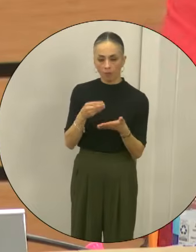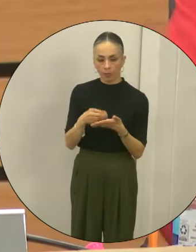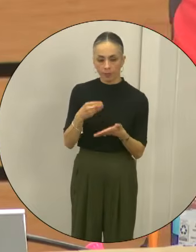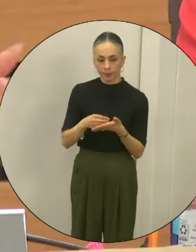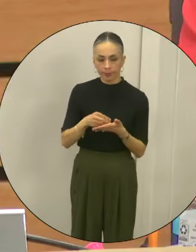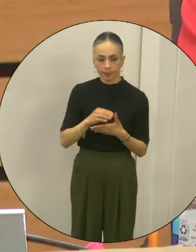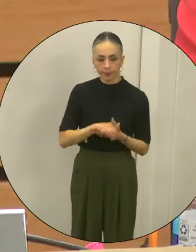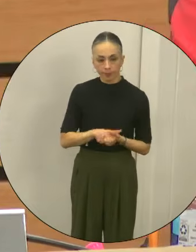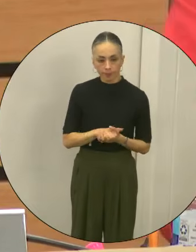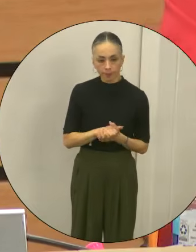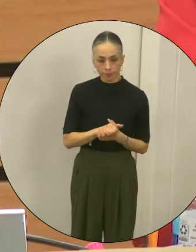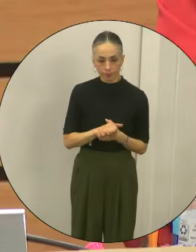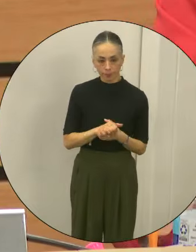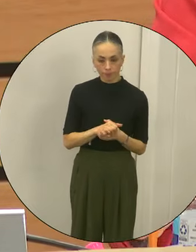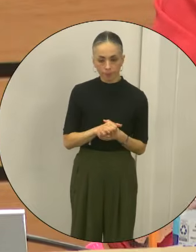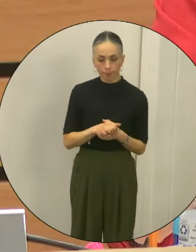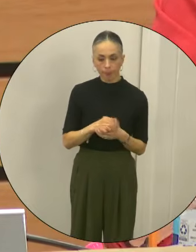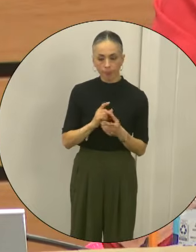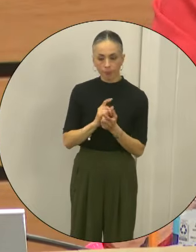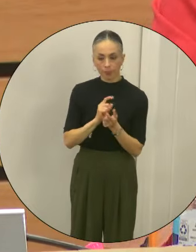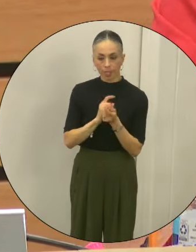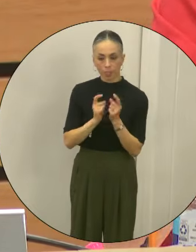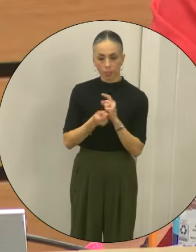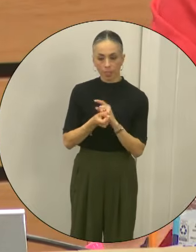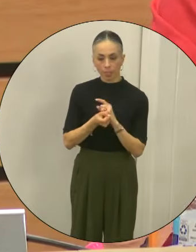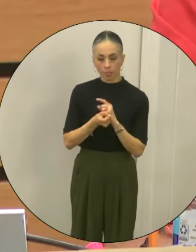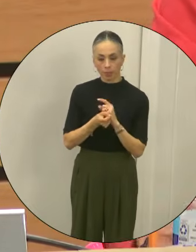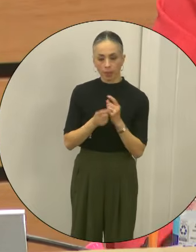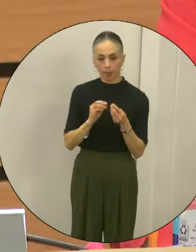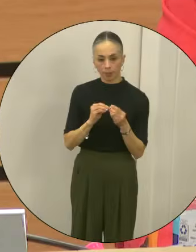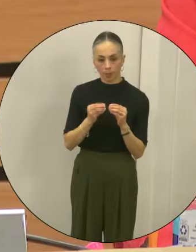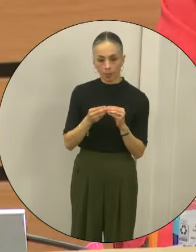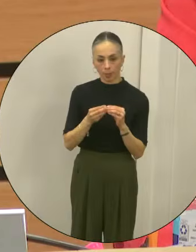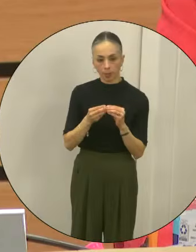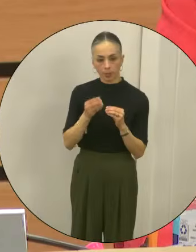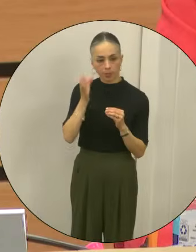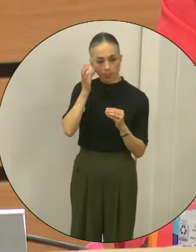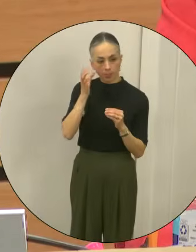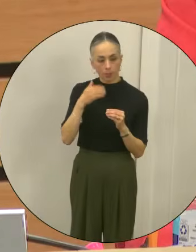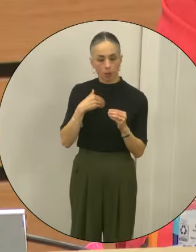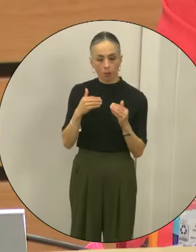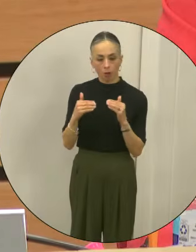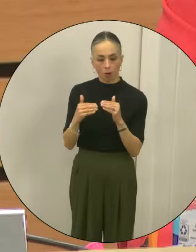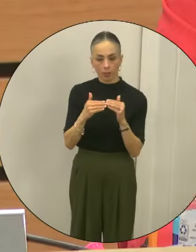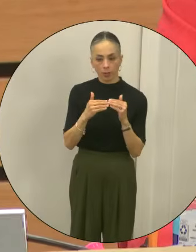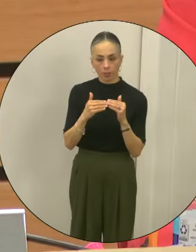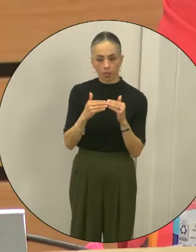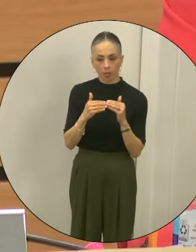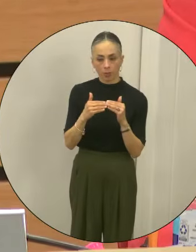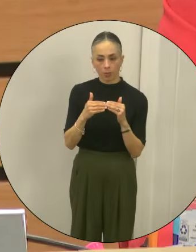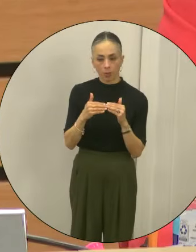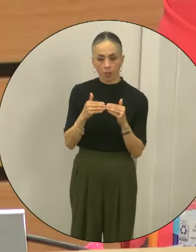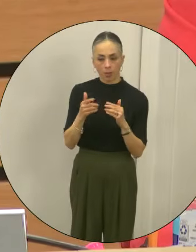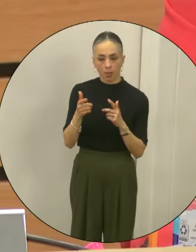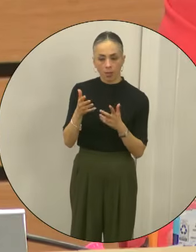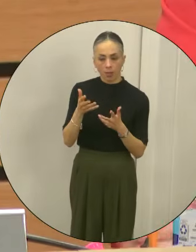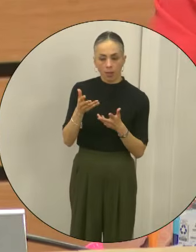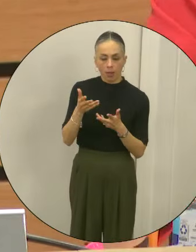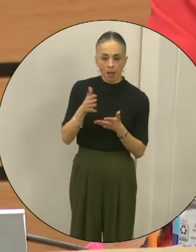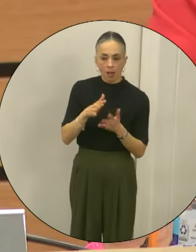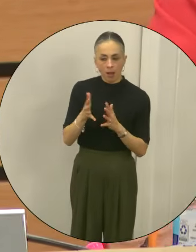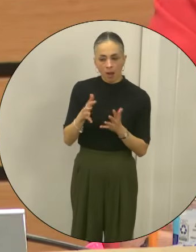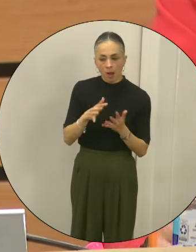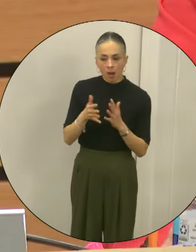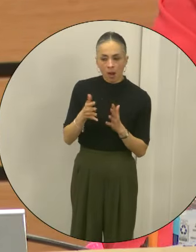And I honestly, I changed my numbering while I was listening to my colleagues here, because I was kind of going back and forth and going, okay,